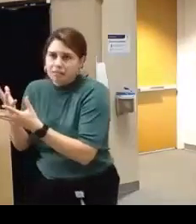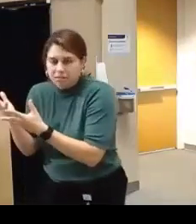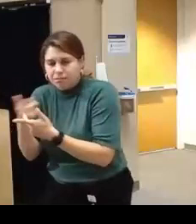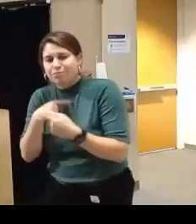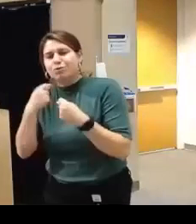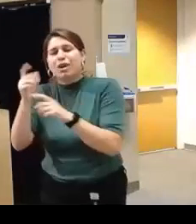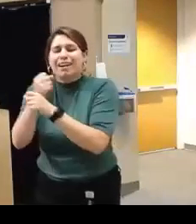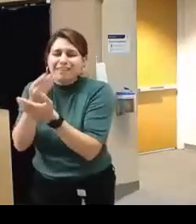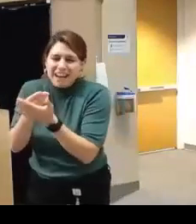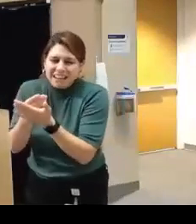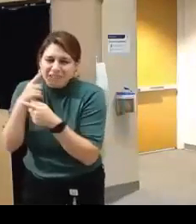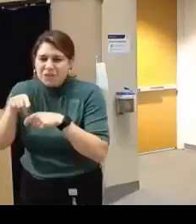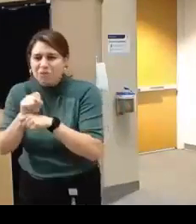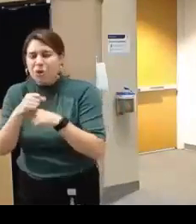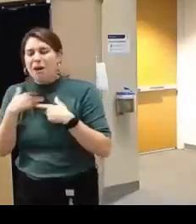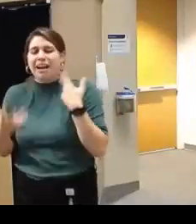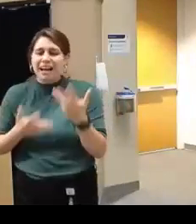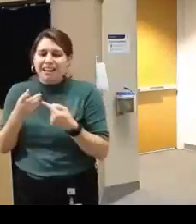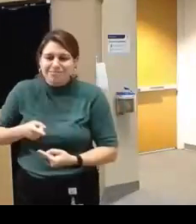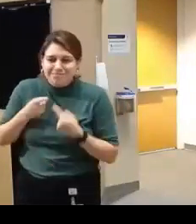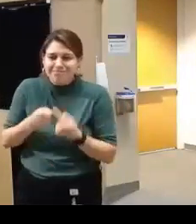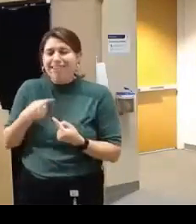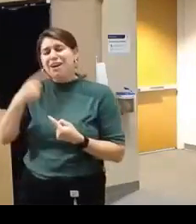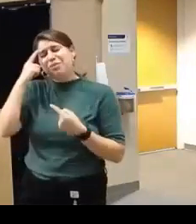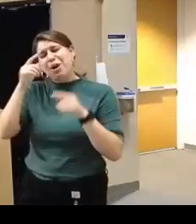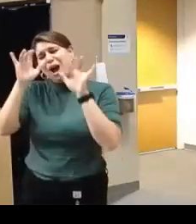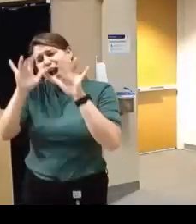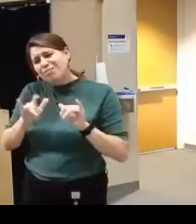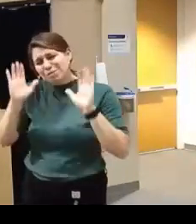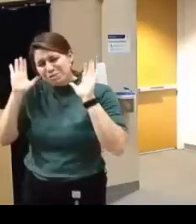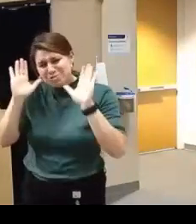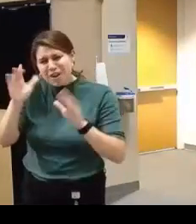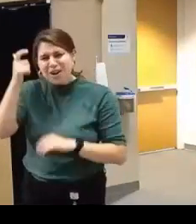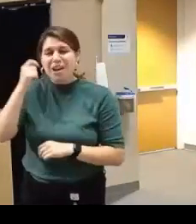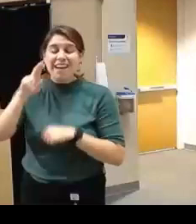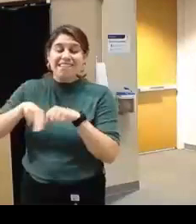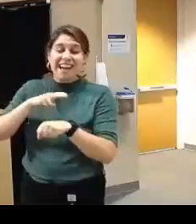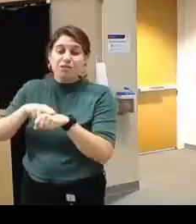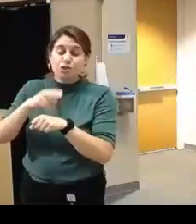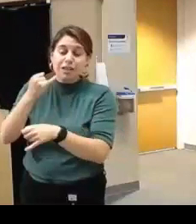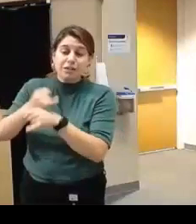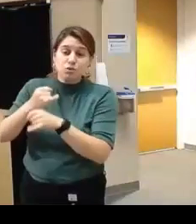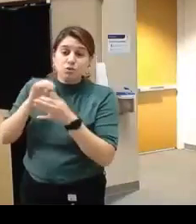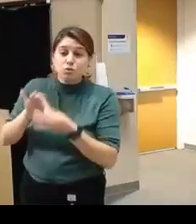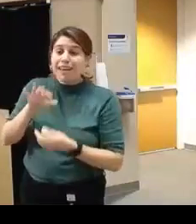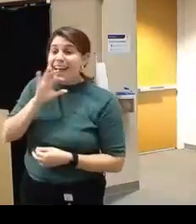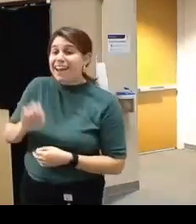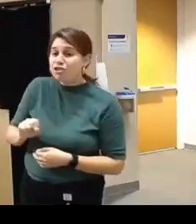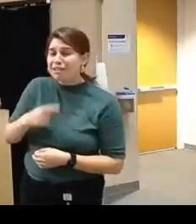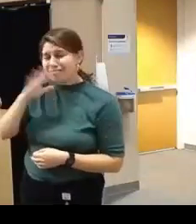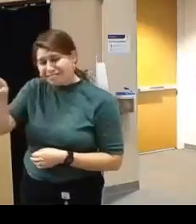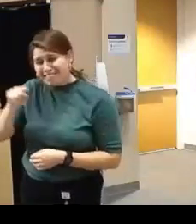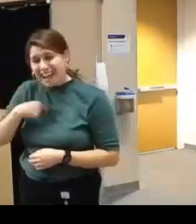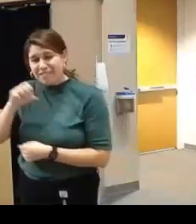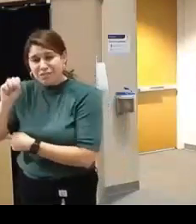funded to do this work, and I thought we wrote this great grant to the National Institute on Aging to really say, hey, this population of patients with severe